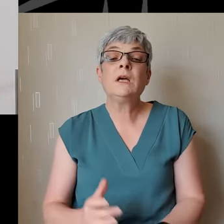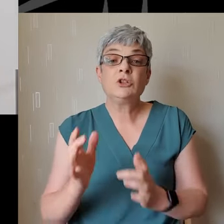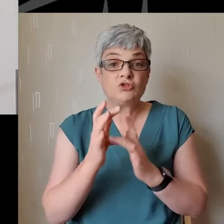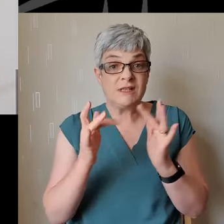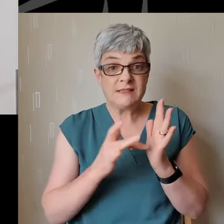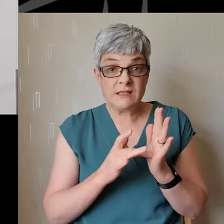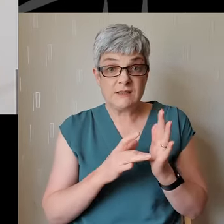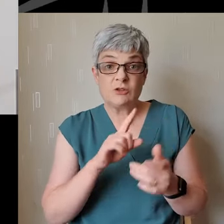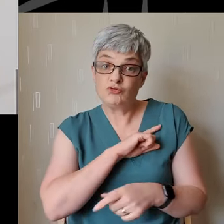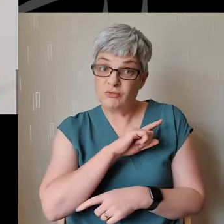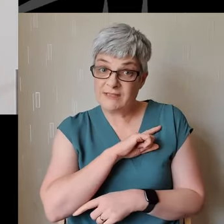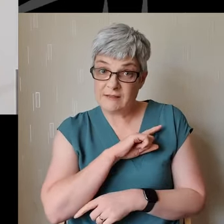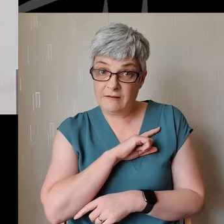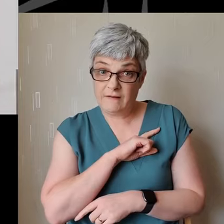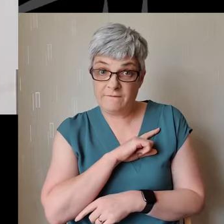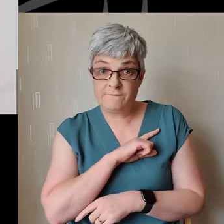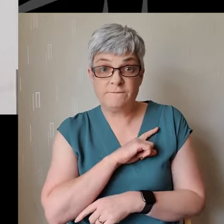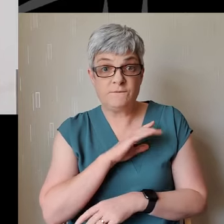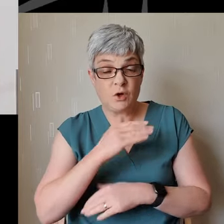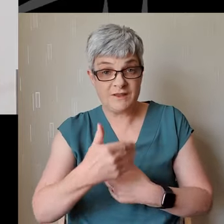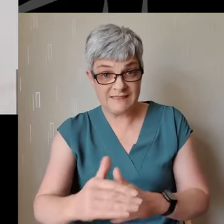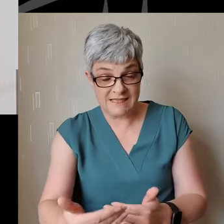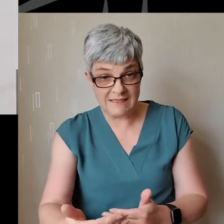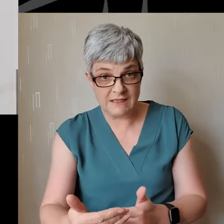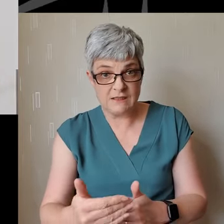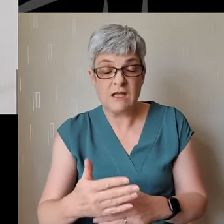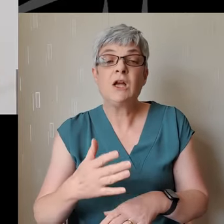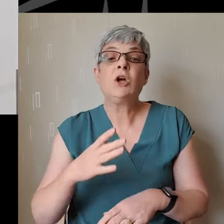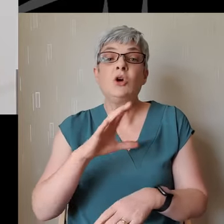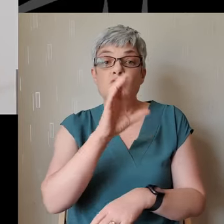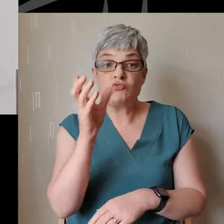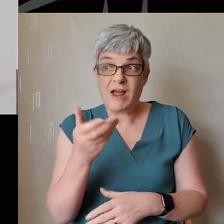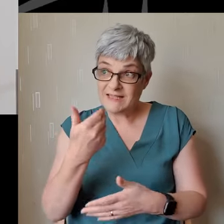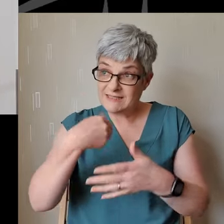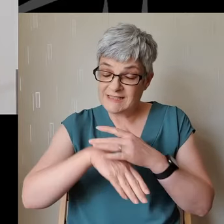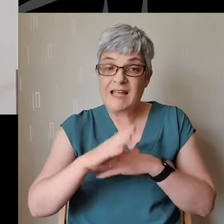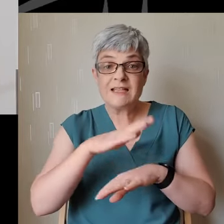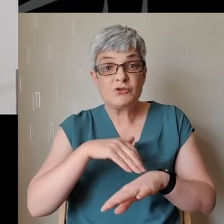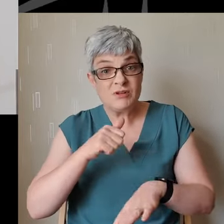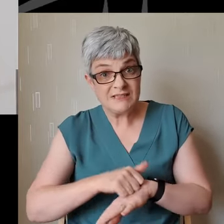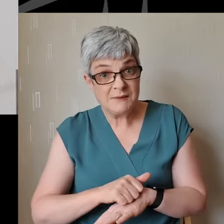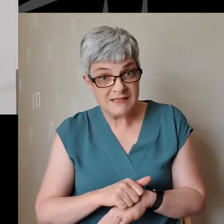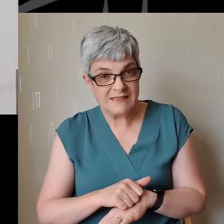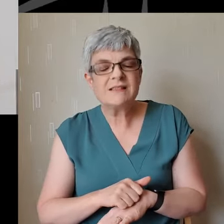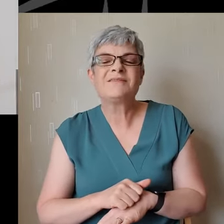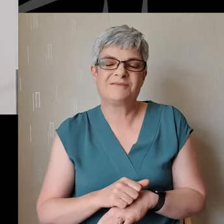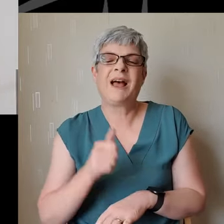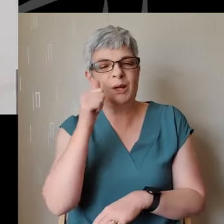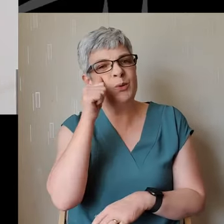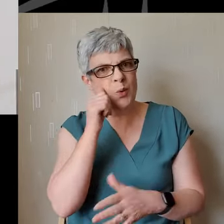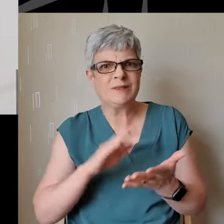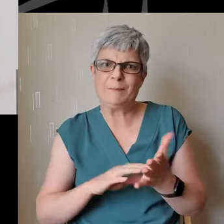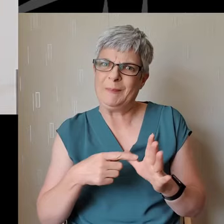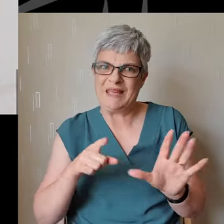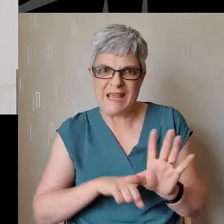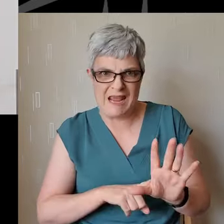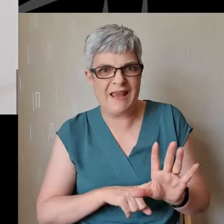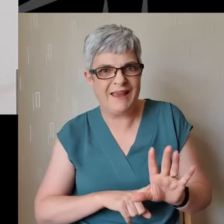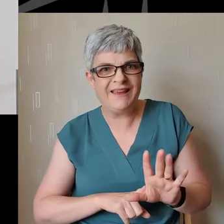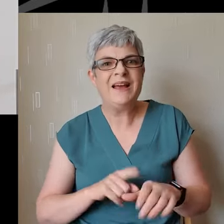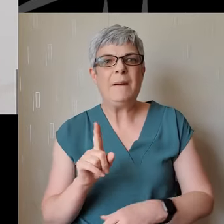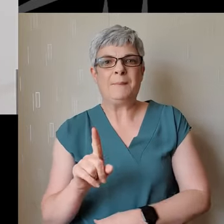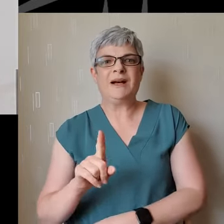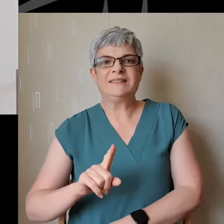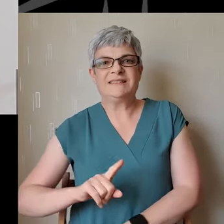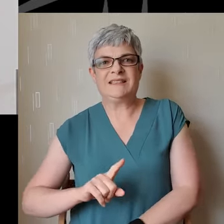Jesus is the reason for the season. Put Christ back into Christmas. Yeah, I know it's only me, but these